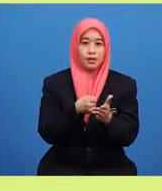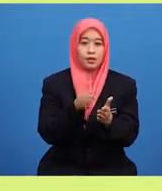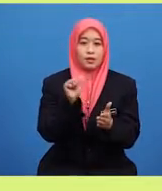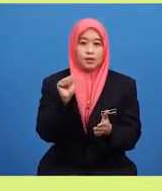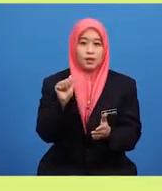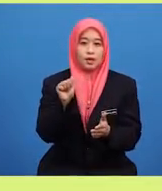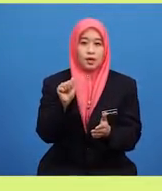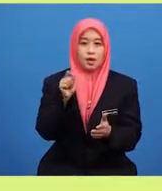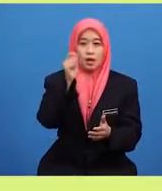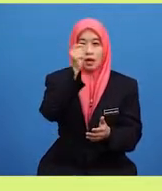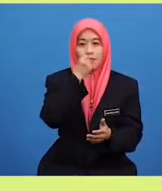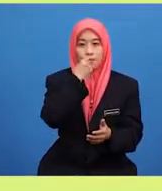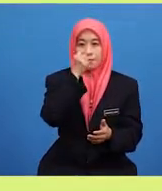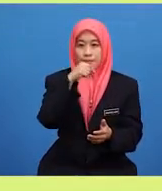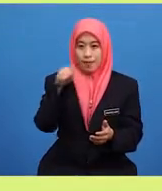It's a pen.